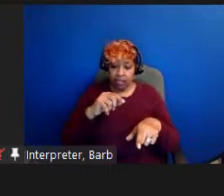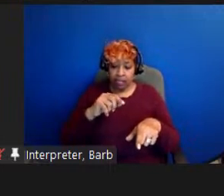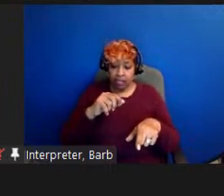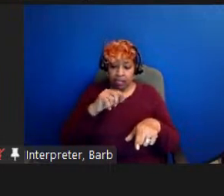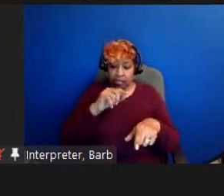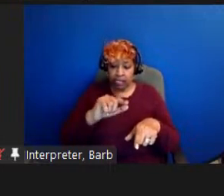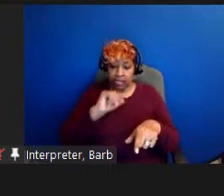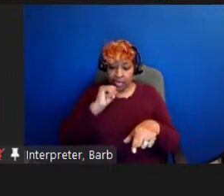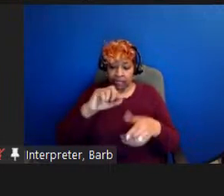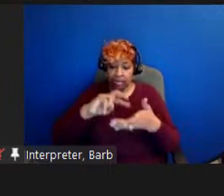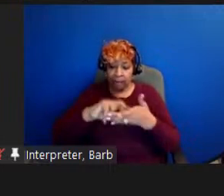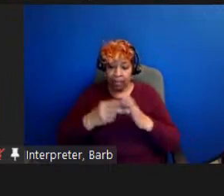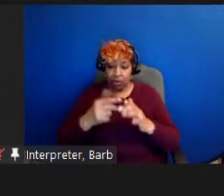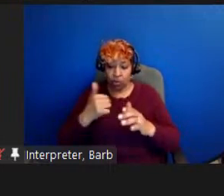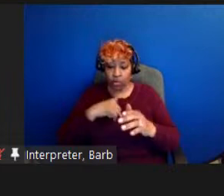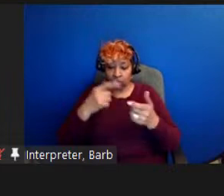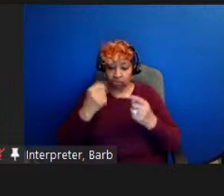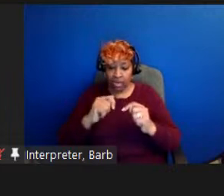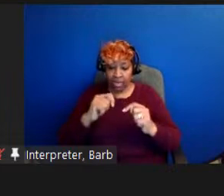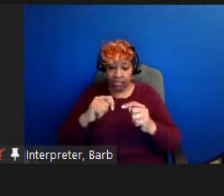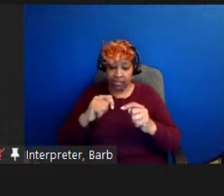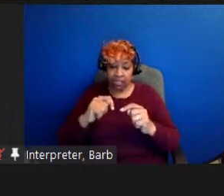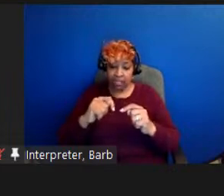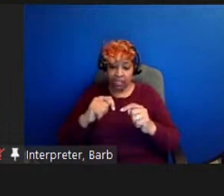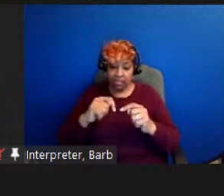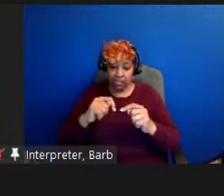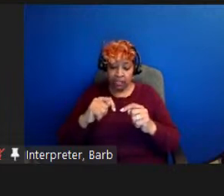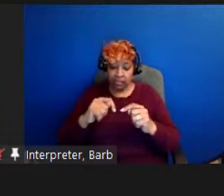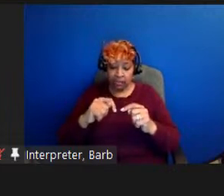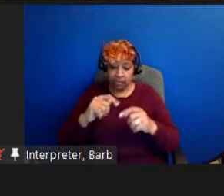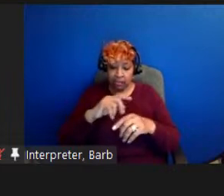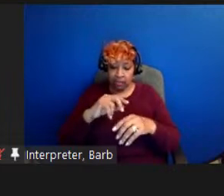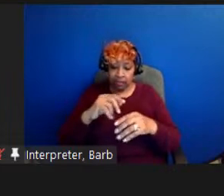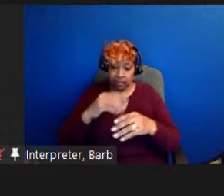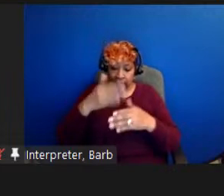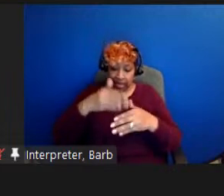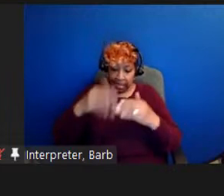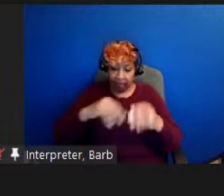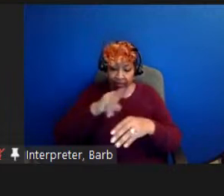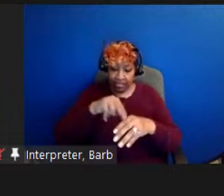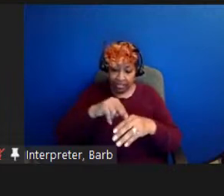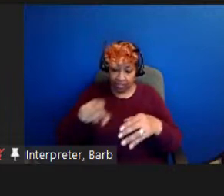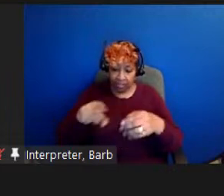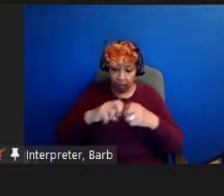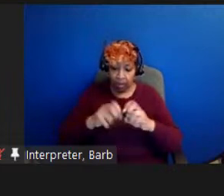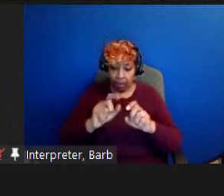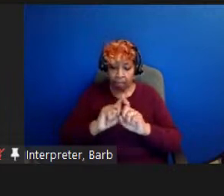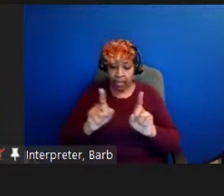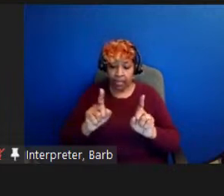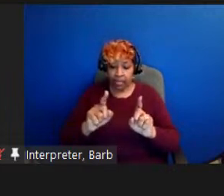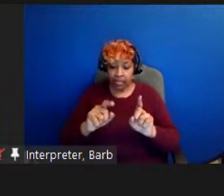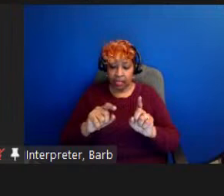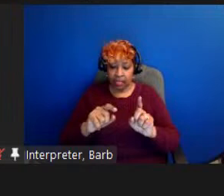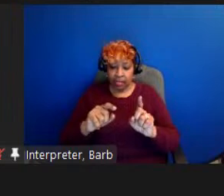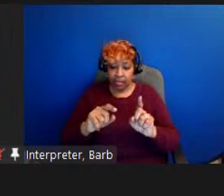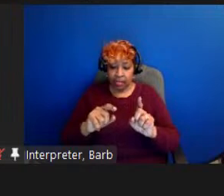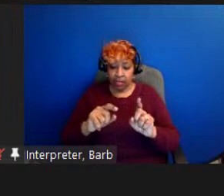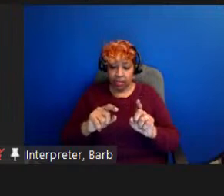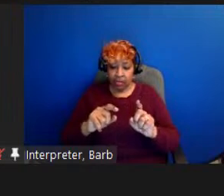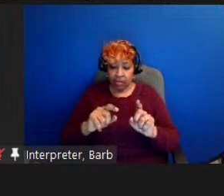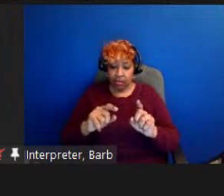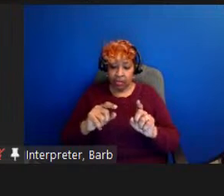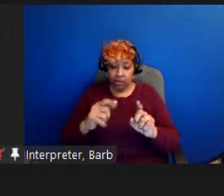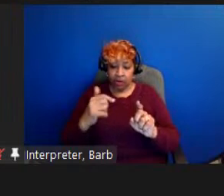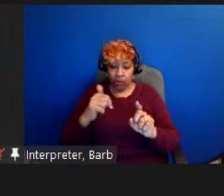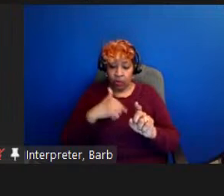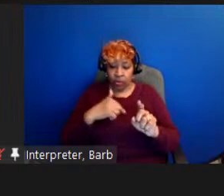so I think it's just making sure that we go in clear-eyed to the pilot and clear-eyed with the problem statement of not trying to